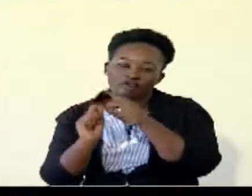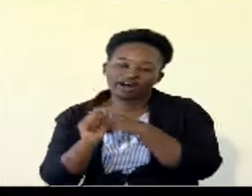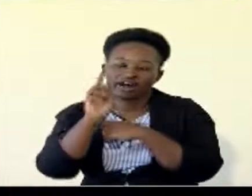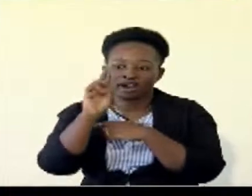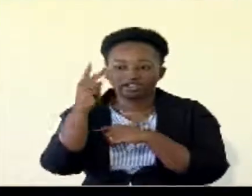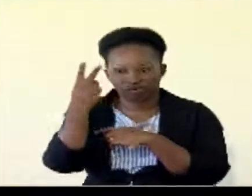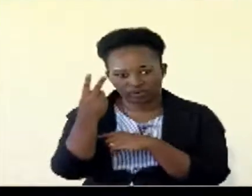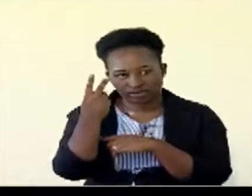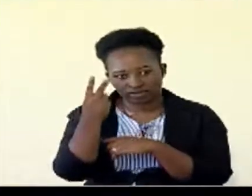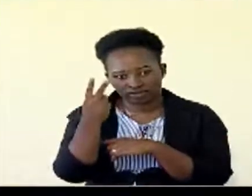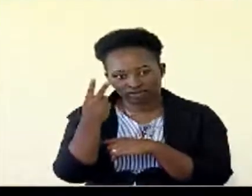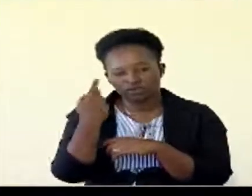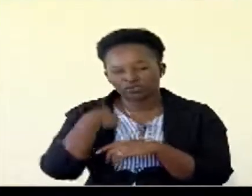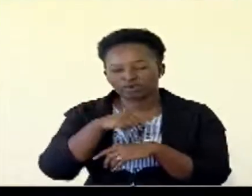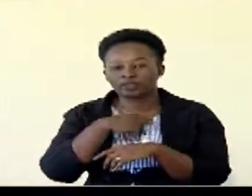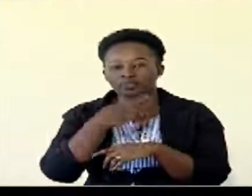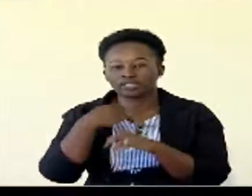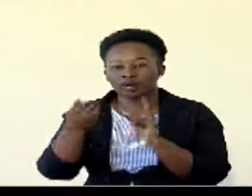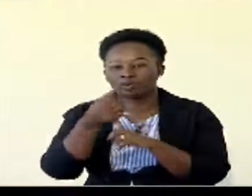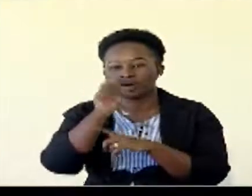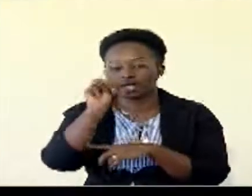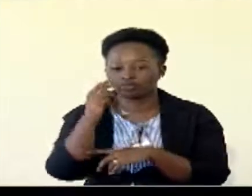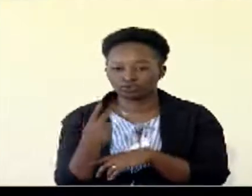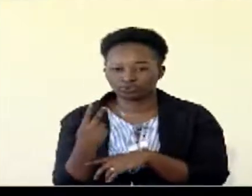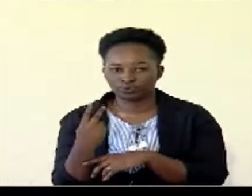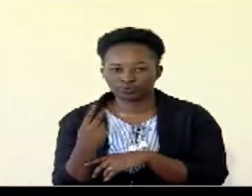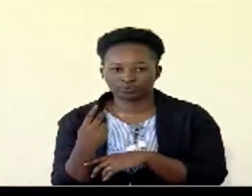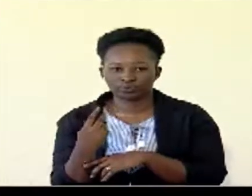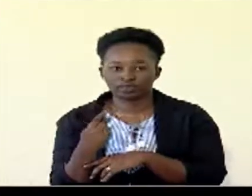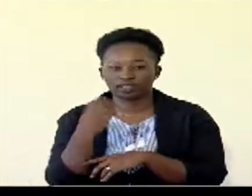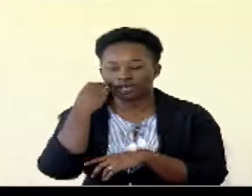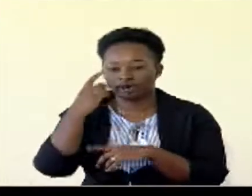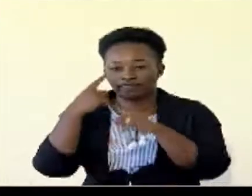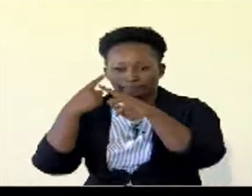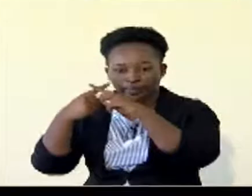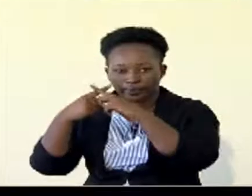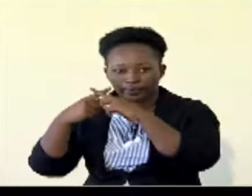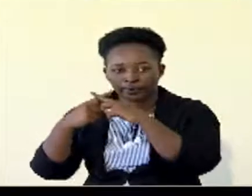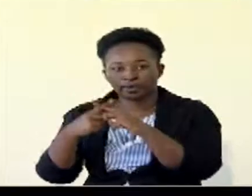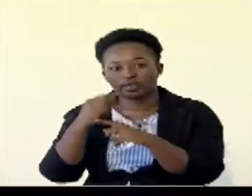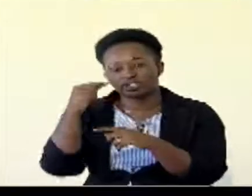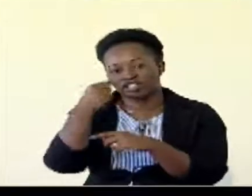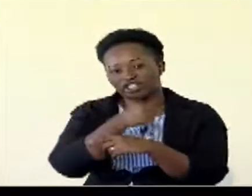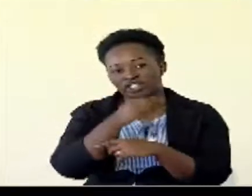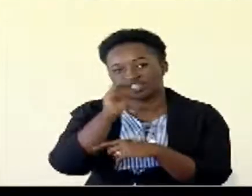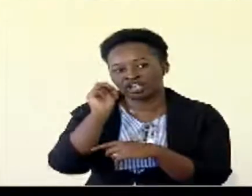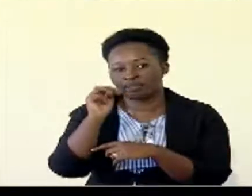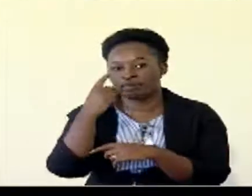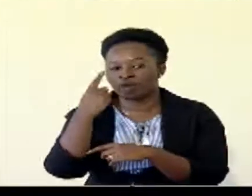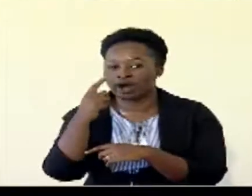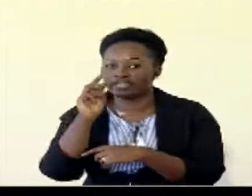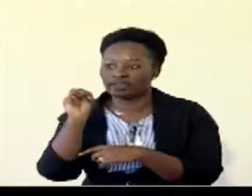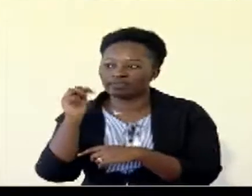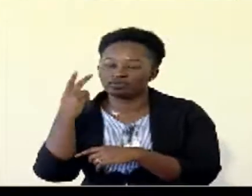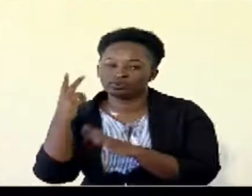squared. Now we want to make M2 the subject. So if you cross multiply, we shall have G M1